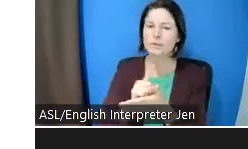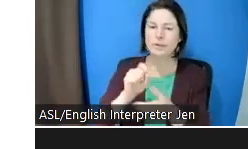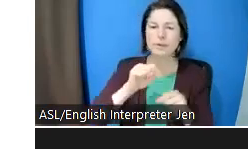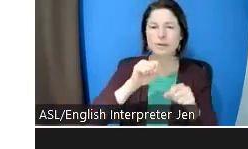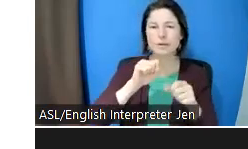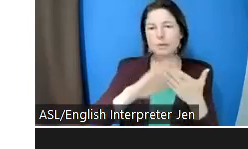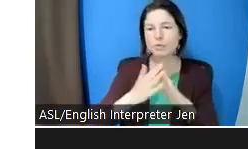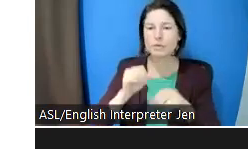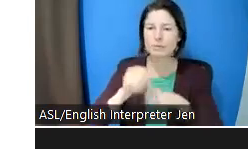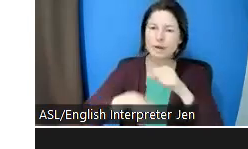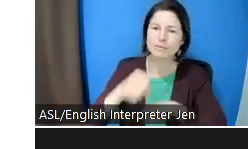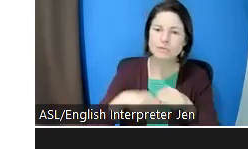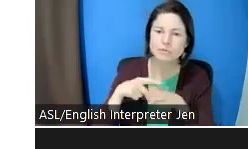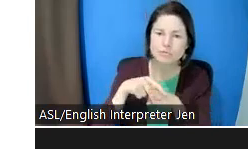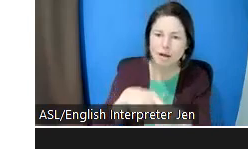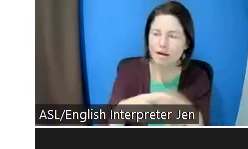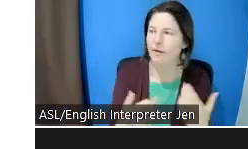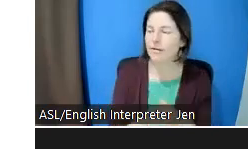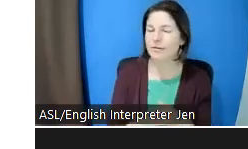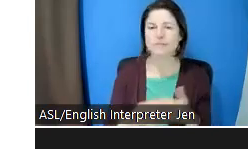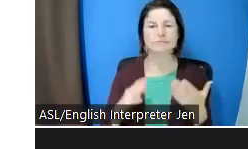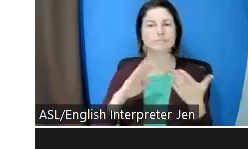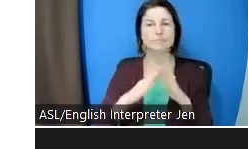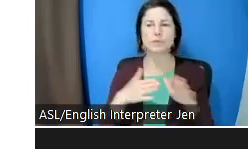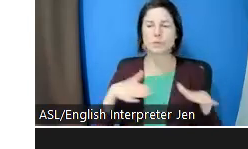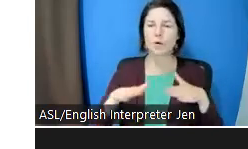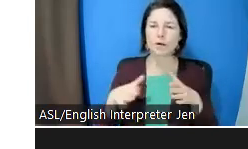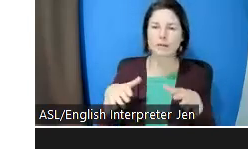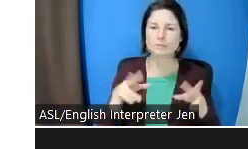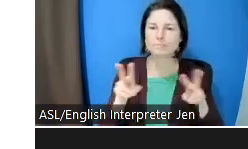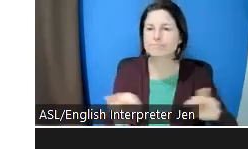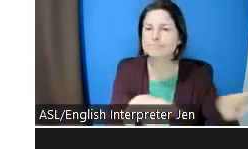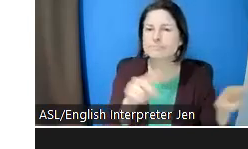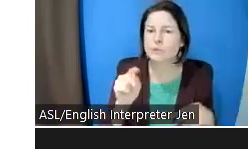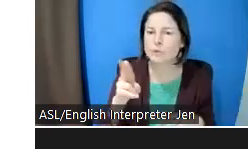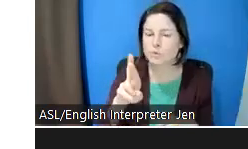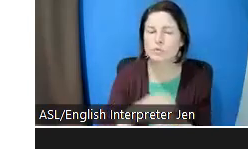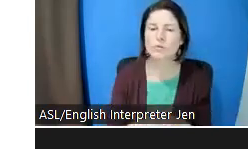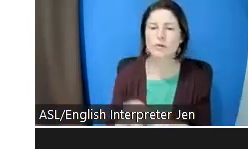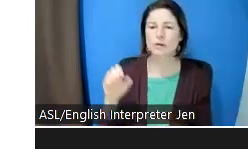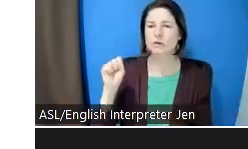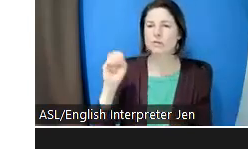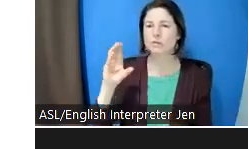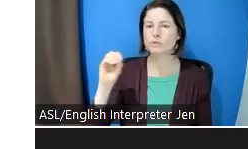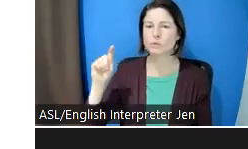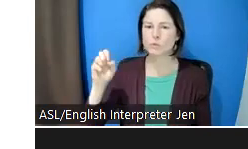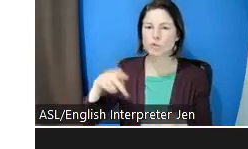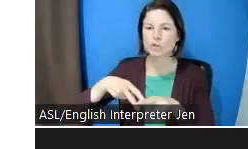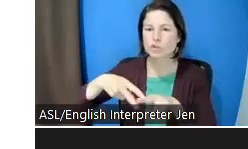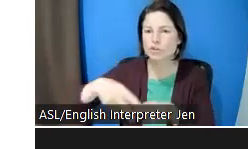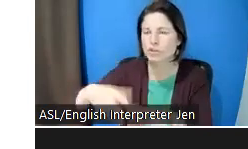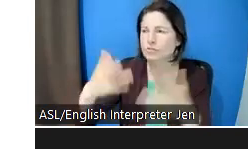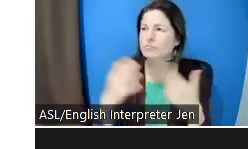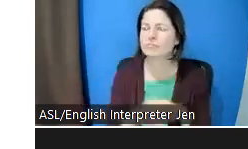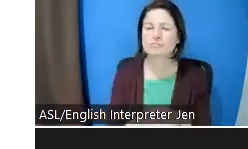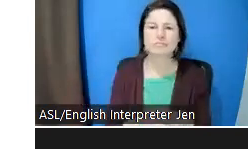rides, neighborhood walking tours, group scooter rolls, public transit excursions, and open